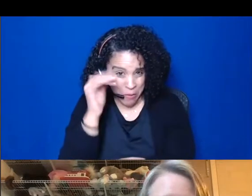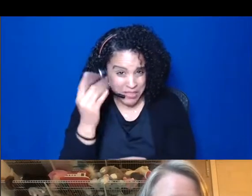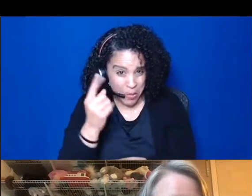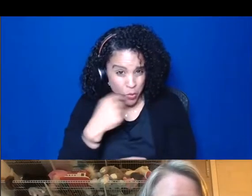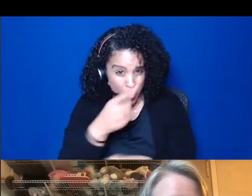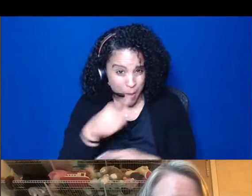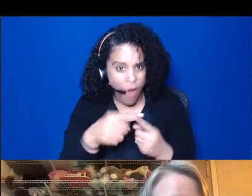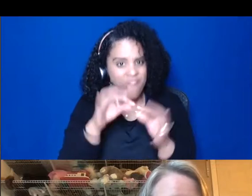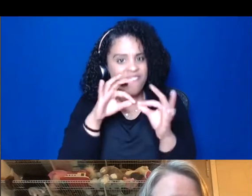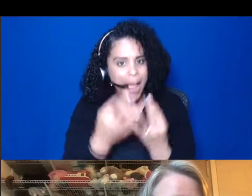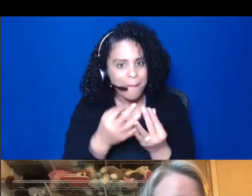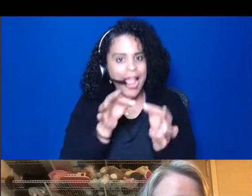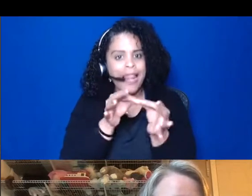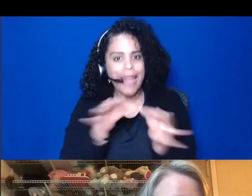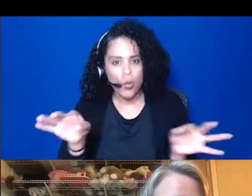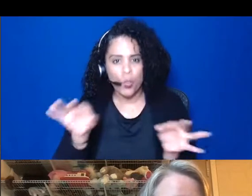language planning.